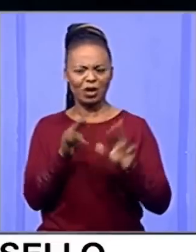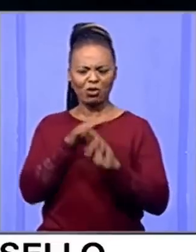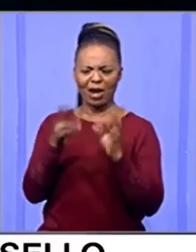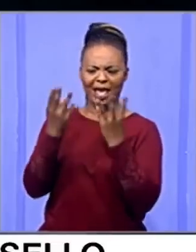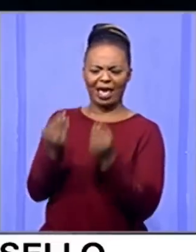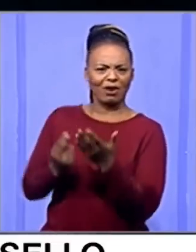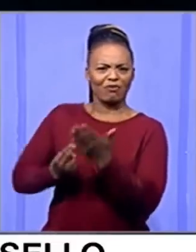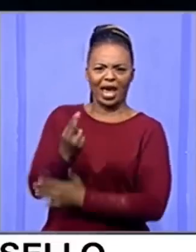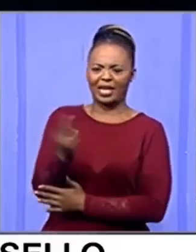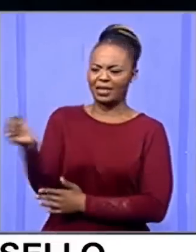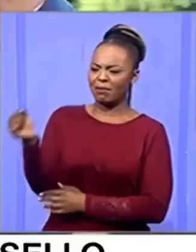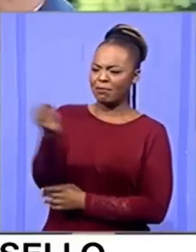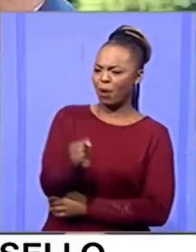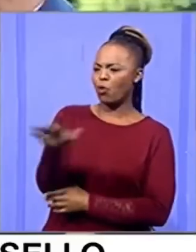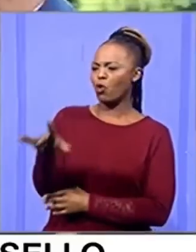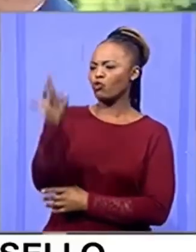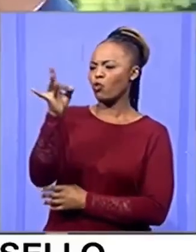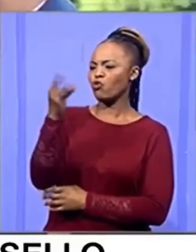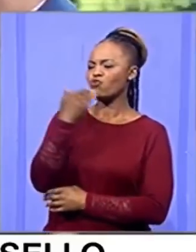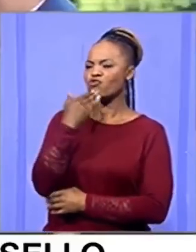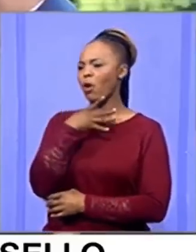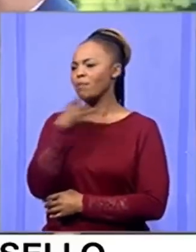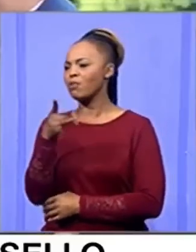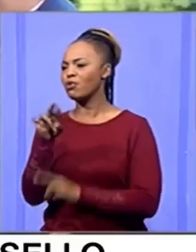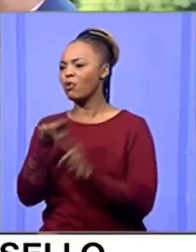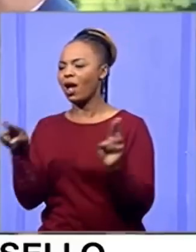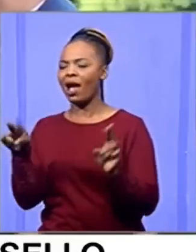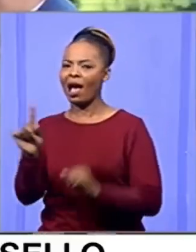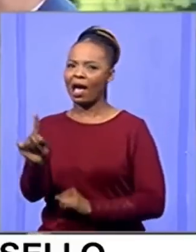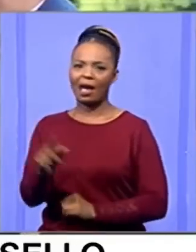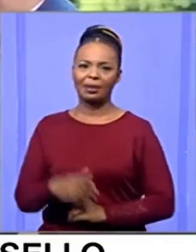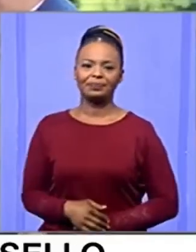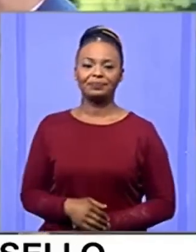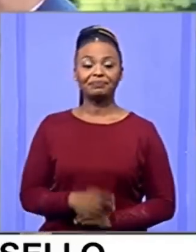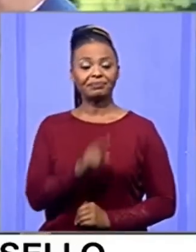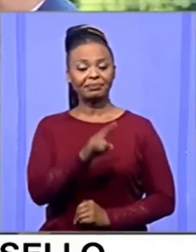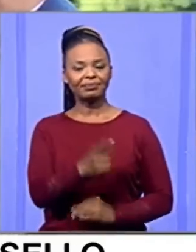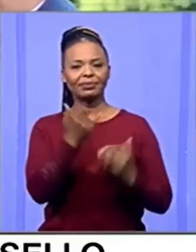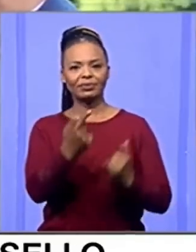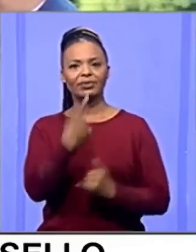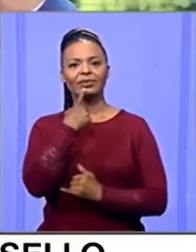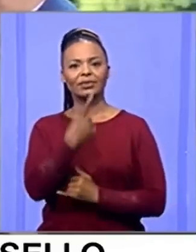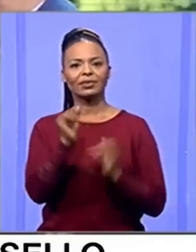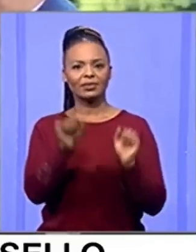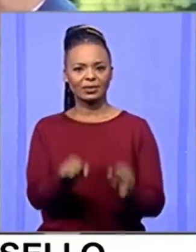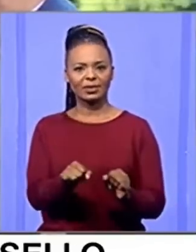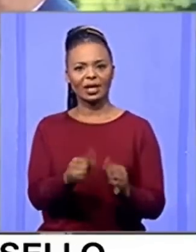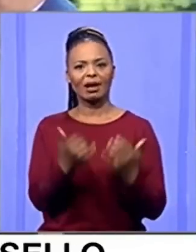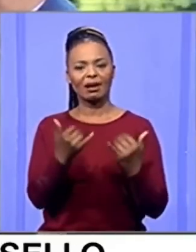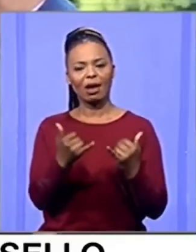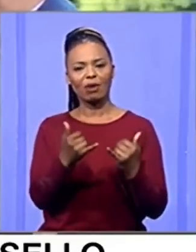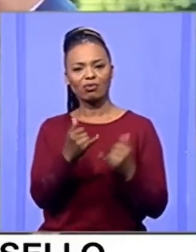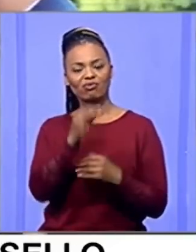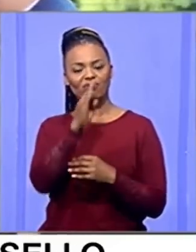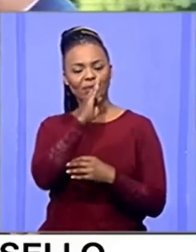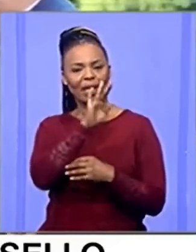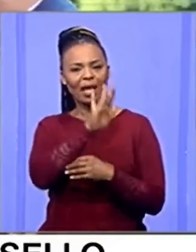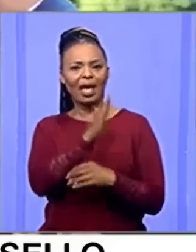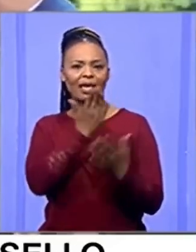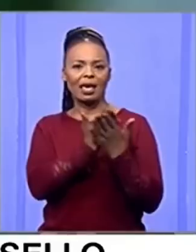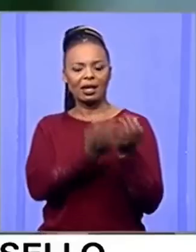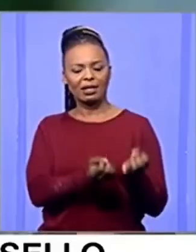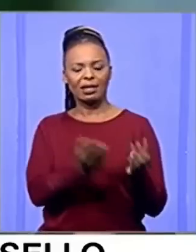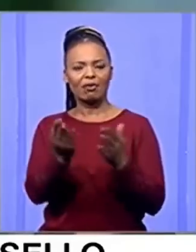don't bring so and so. Naha ya Brazil e bolela ha Brics e tla ba fa monyetla ho tsoselletsa maqhama dinaha tse ding ka morao